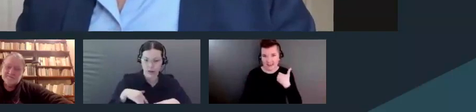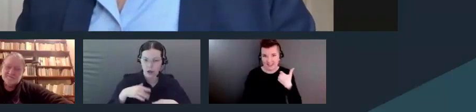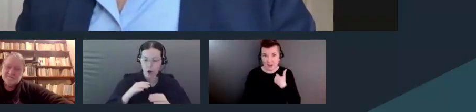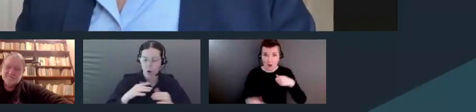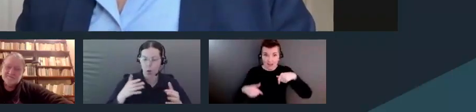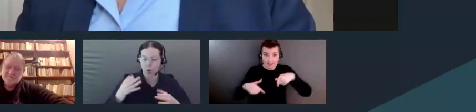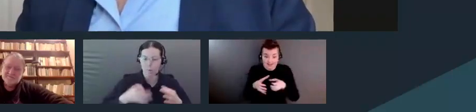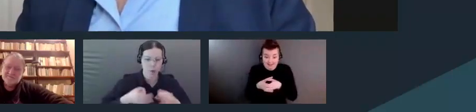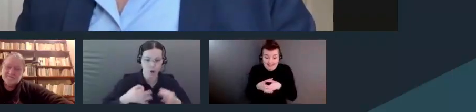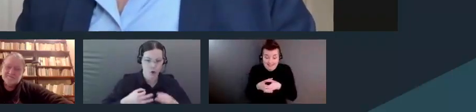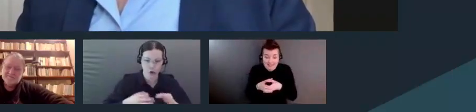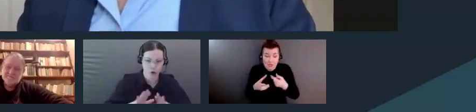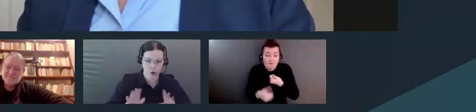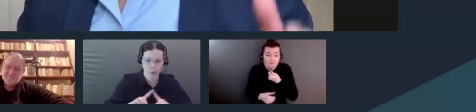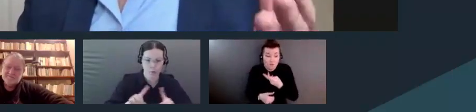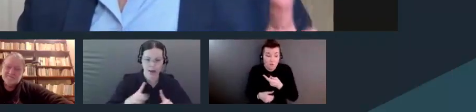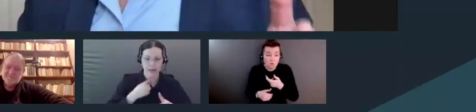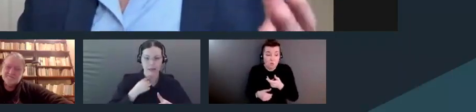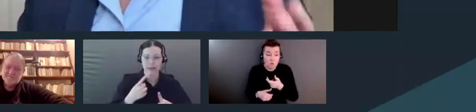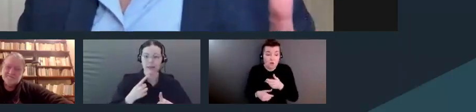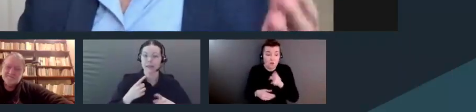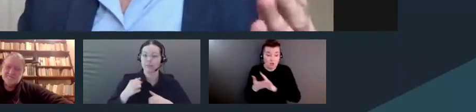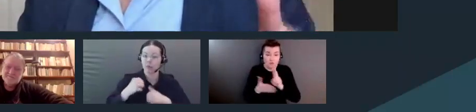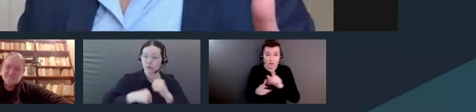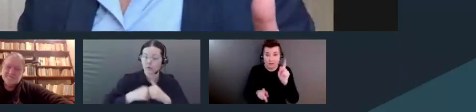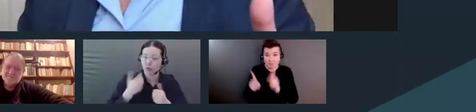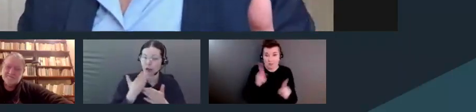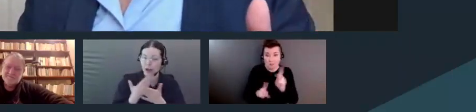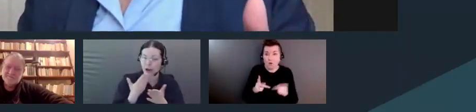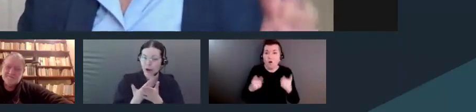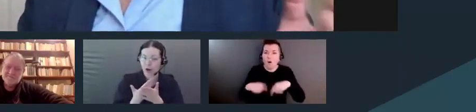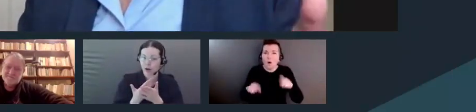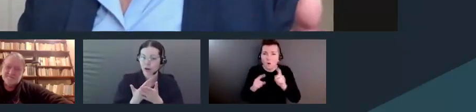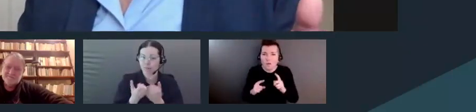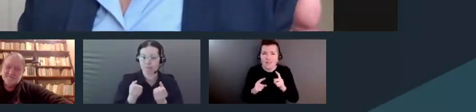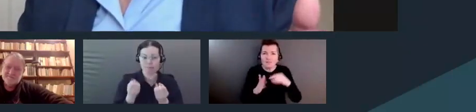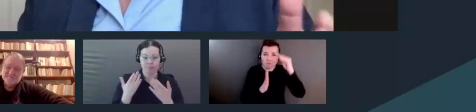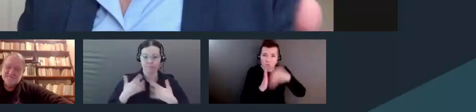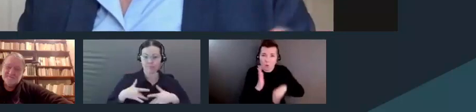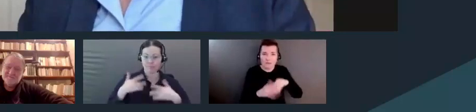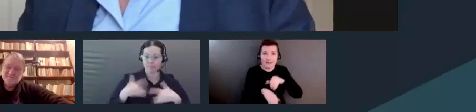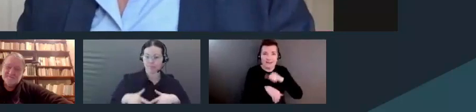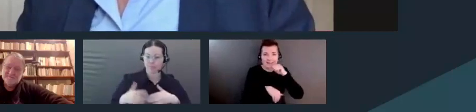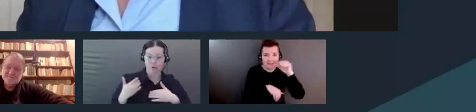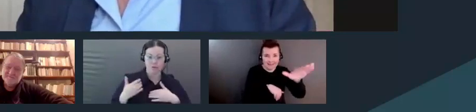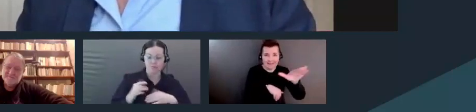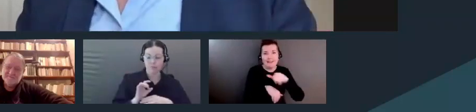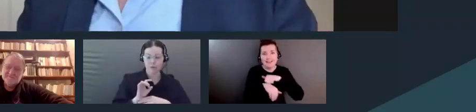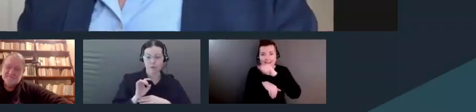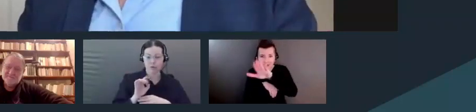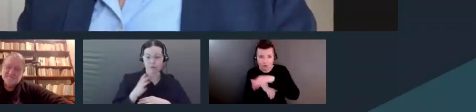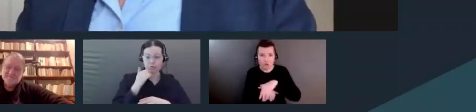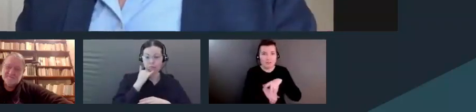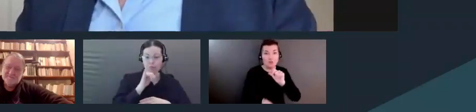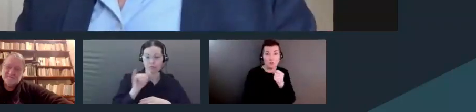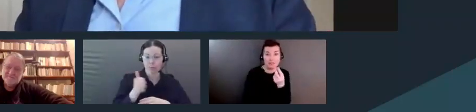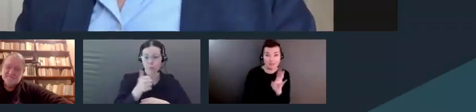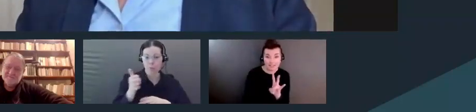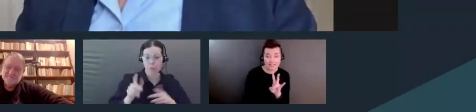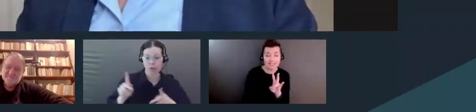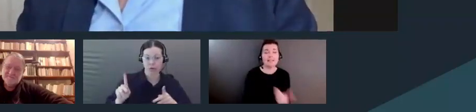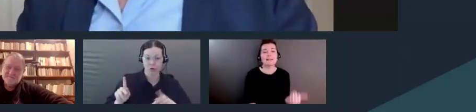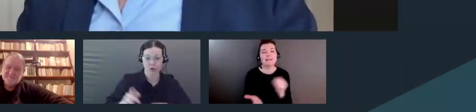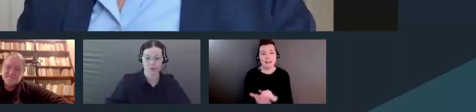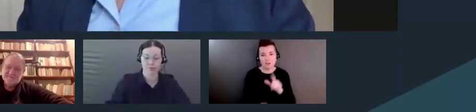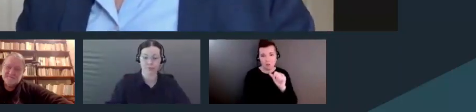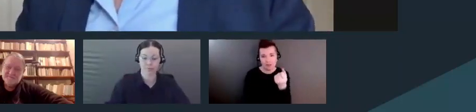people who've written a couple of open letters. You can see the link to the one from 2017 and the one to 2019. But so much